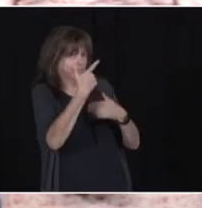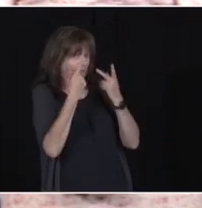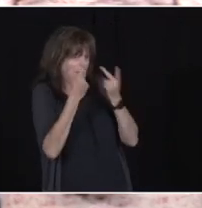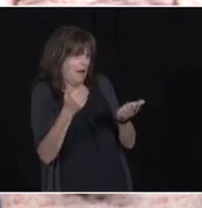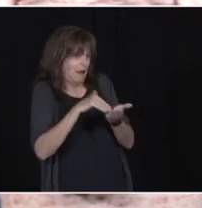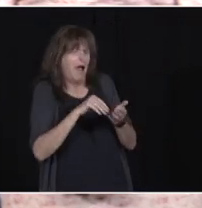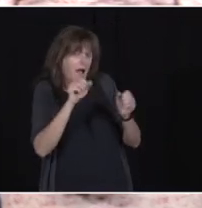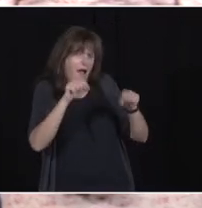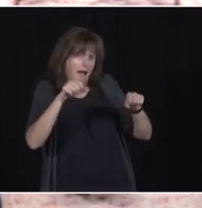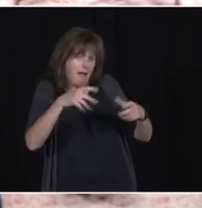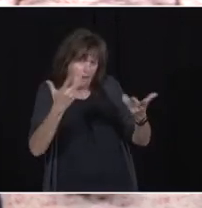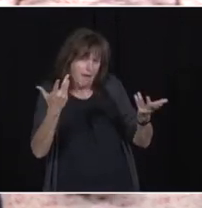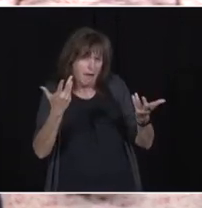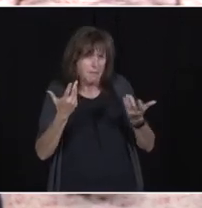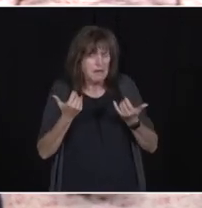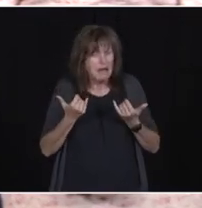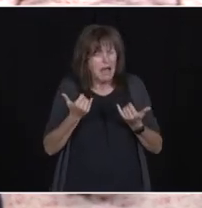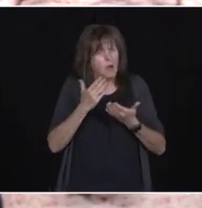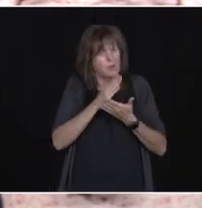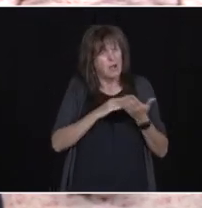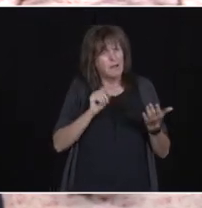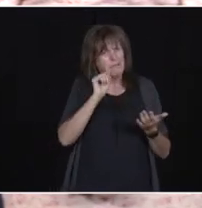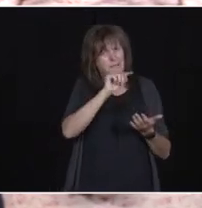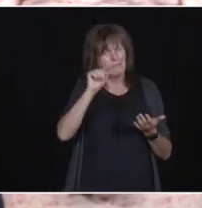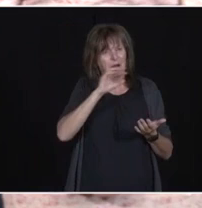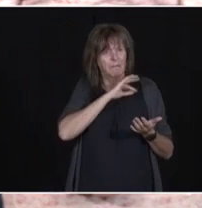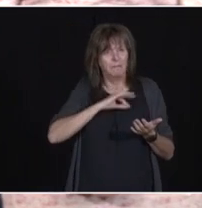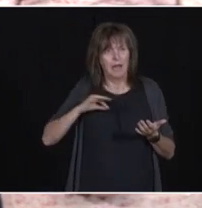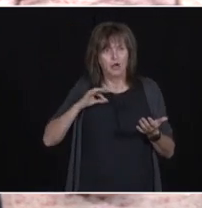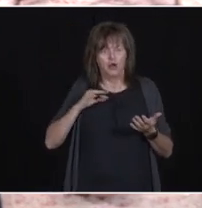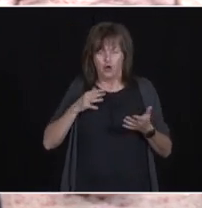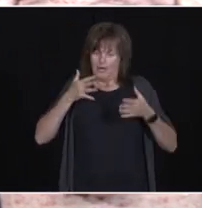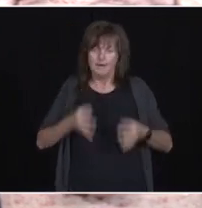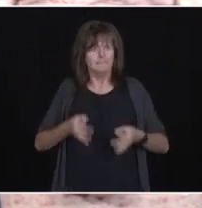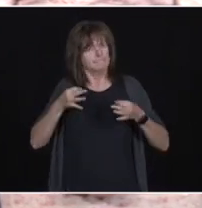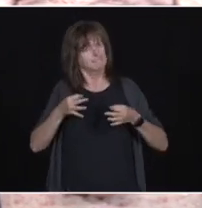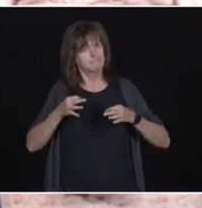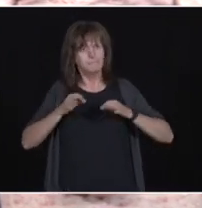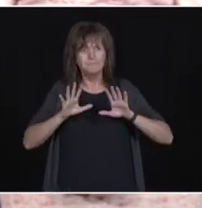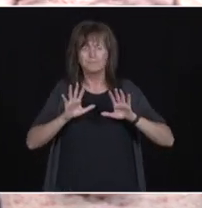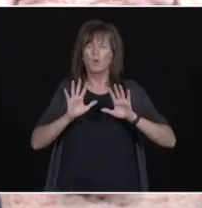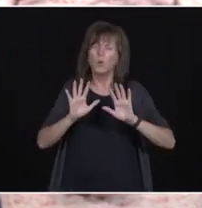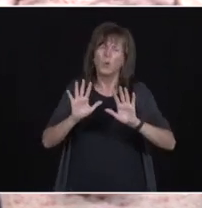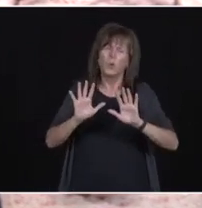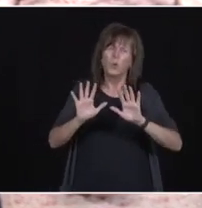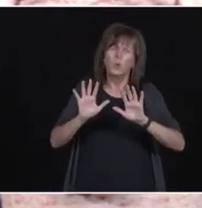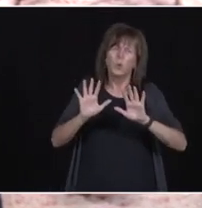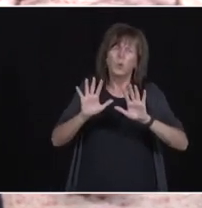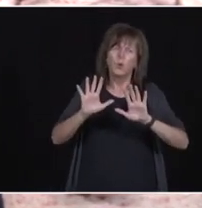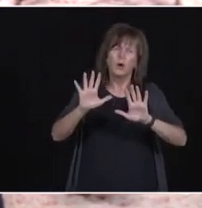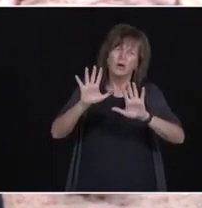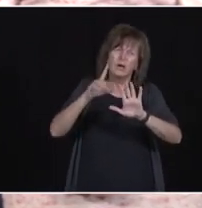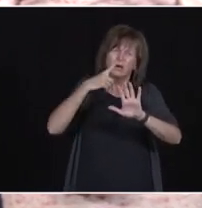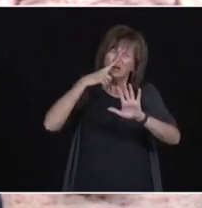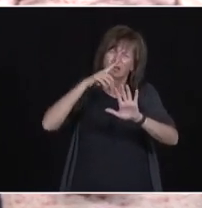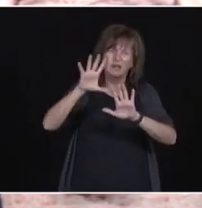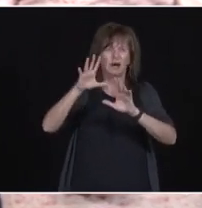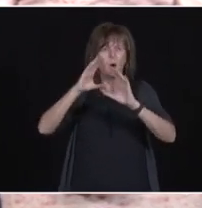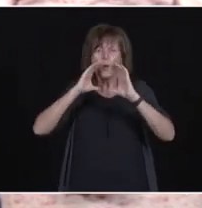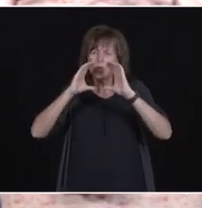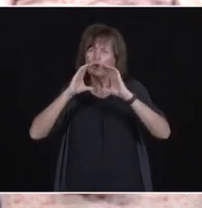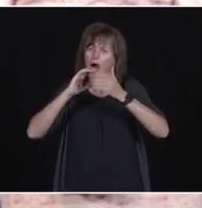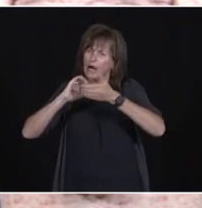heavy-handed approach all the time. Let's work together and get through this together. That's the best solution. It really